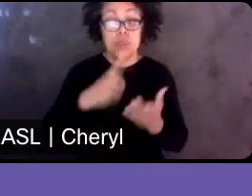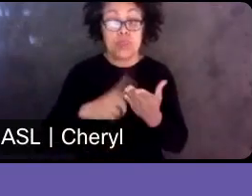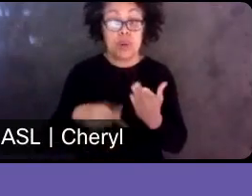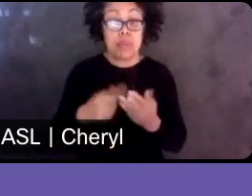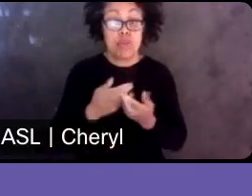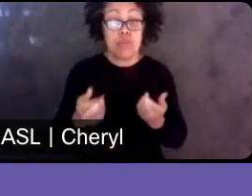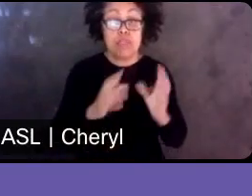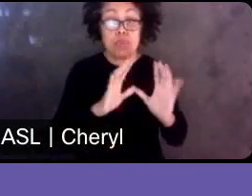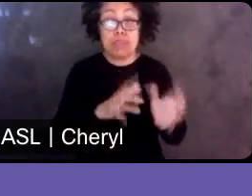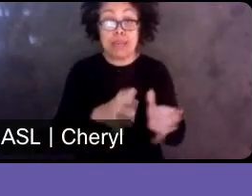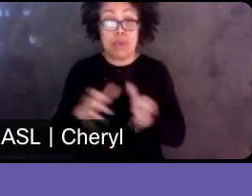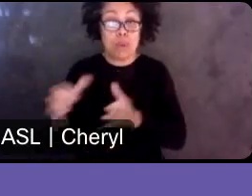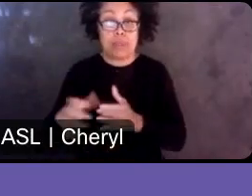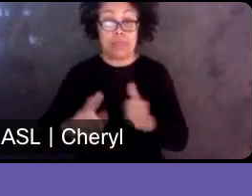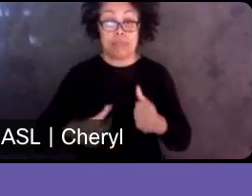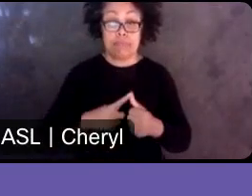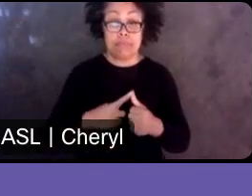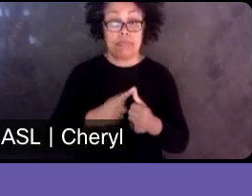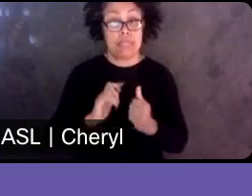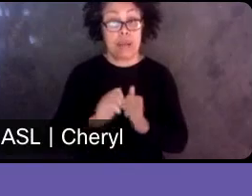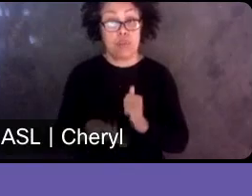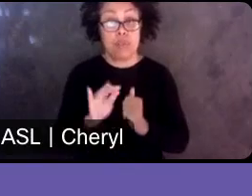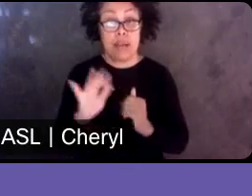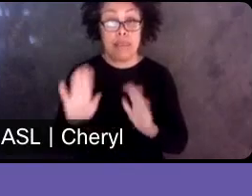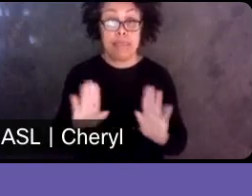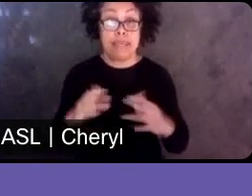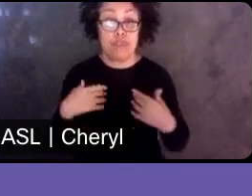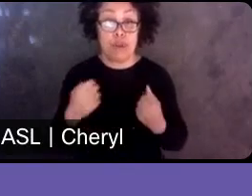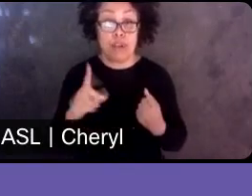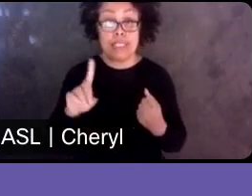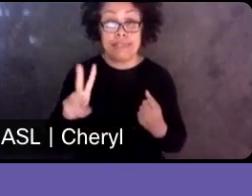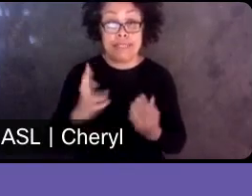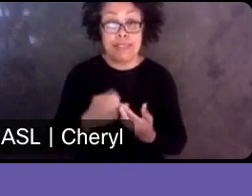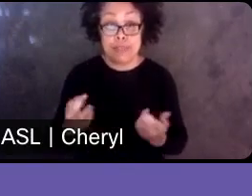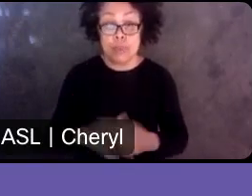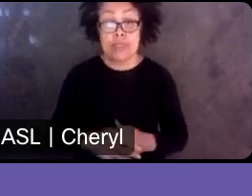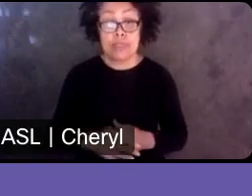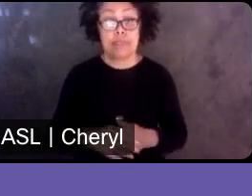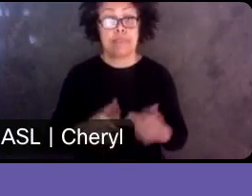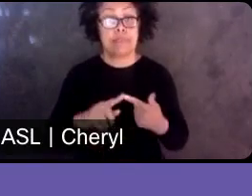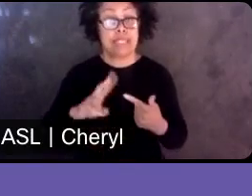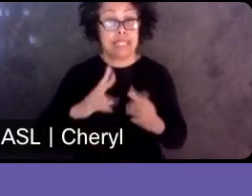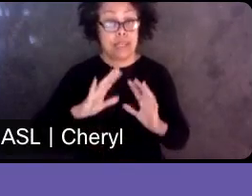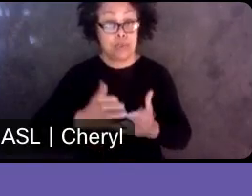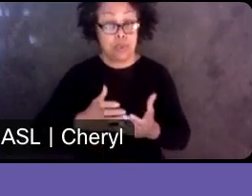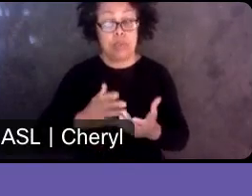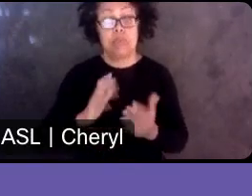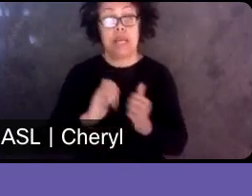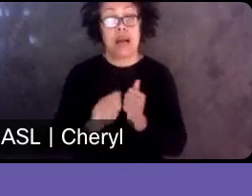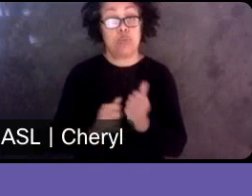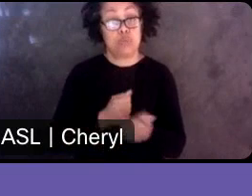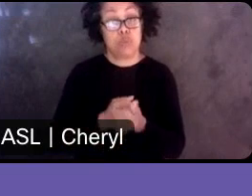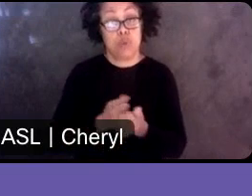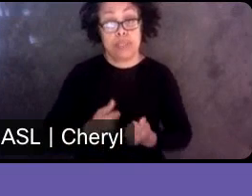individually. The first is locating behavioral health and domestic violence resources. The second is supporting survivors to